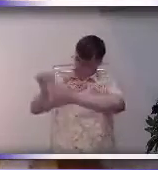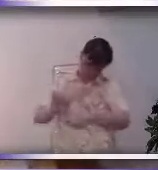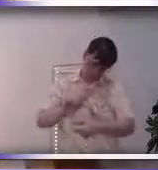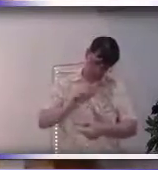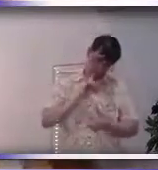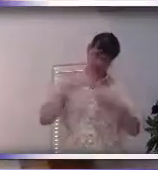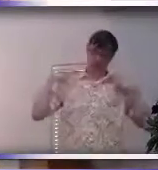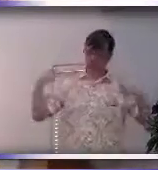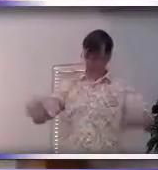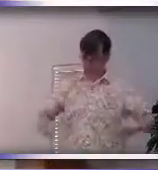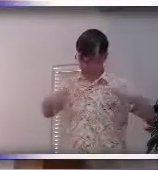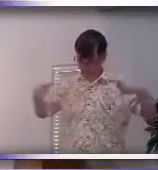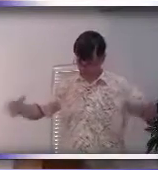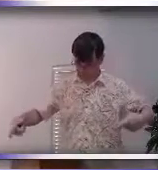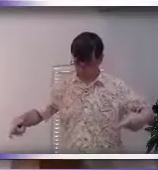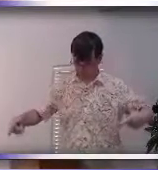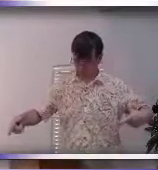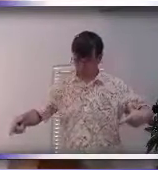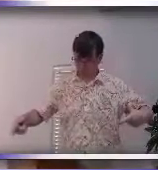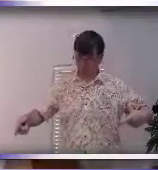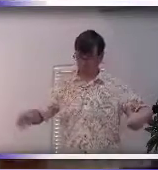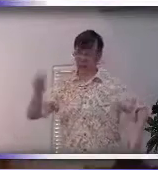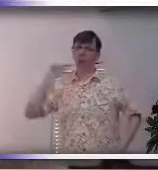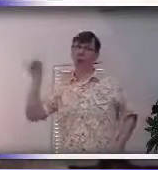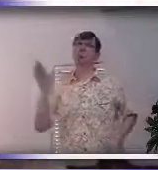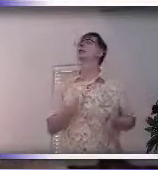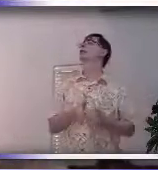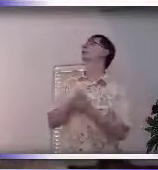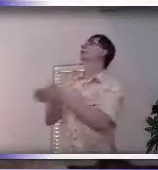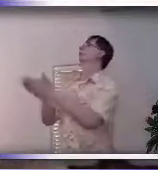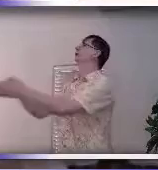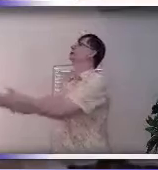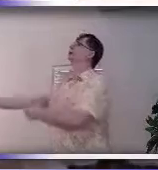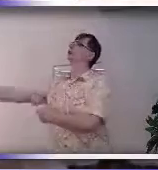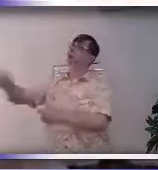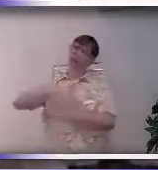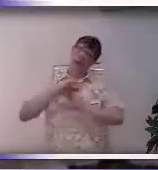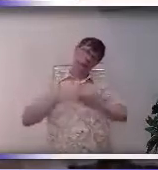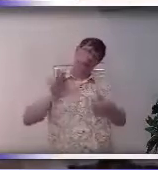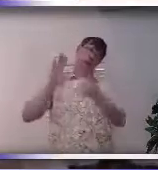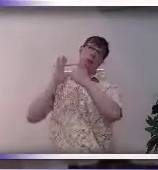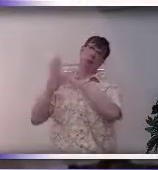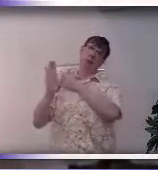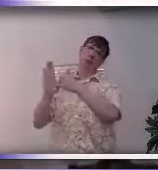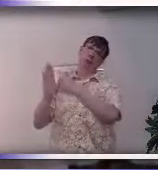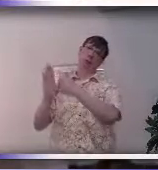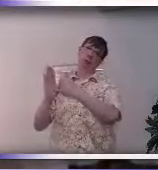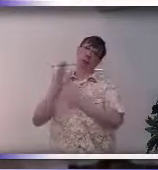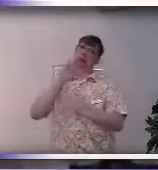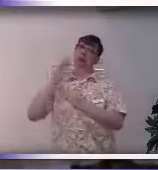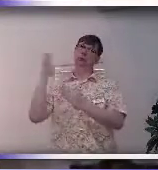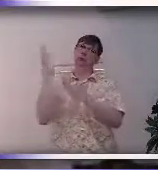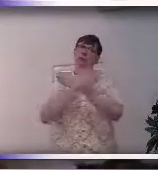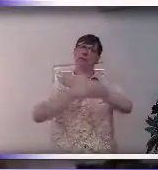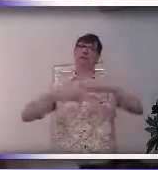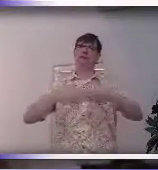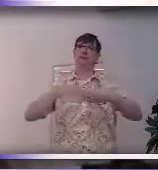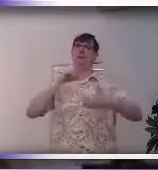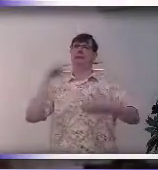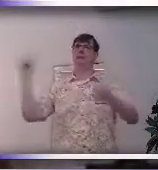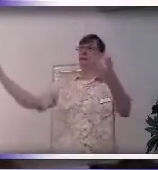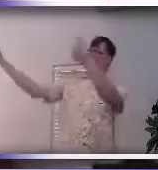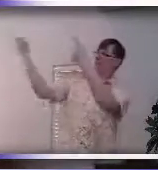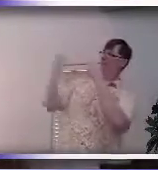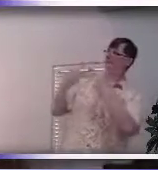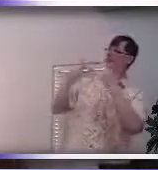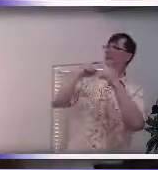may live. One of the ways we do it is by coming together as a spiritual